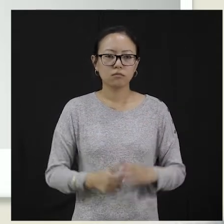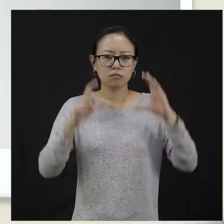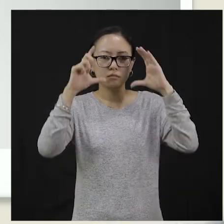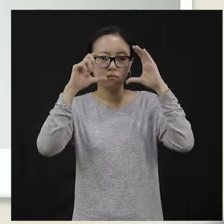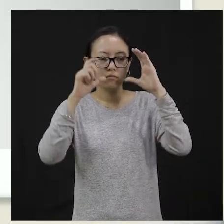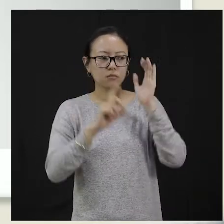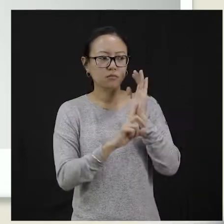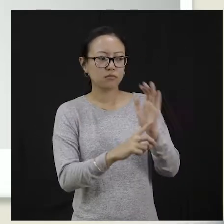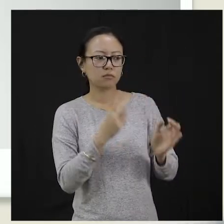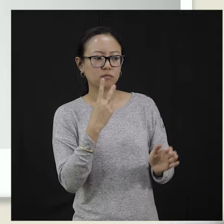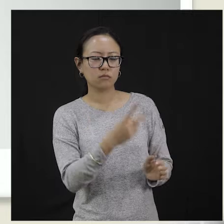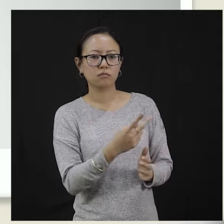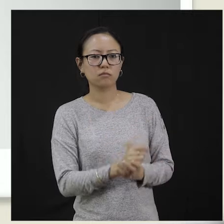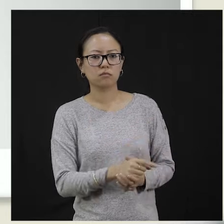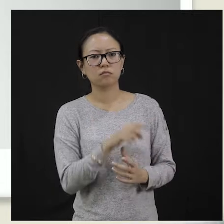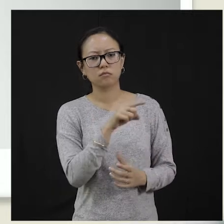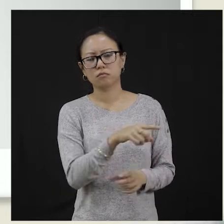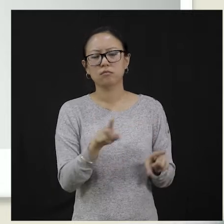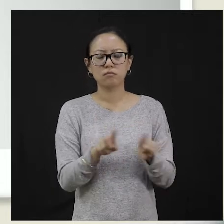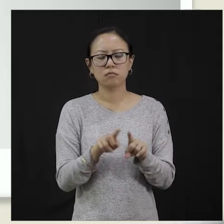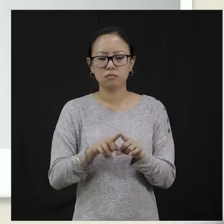Can you see this picture in your textbook?